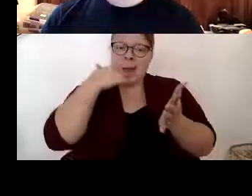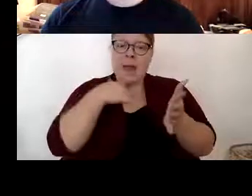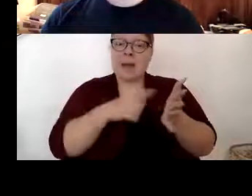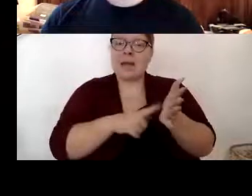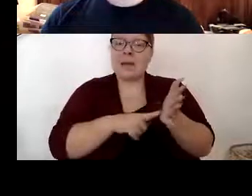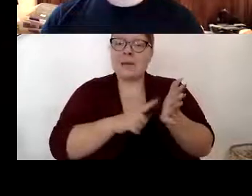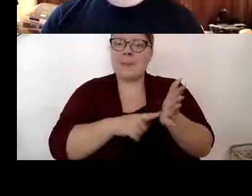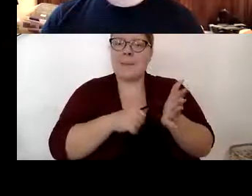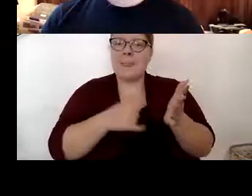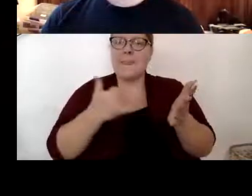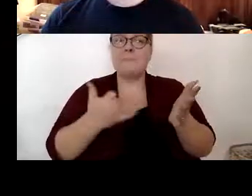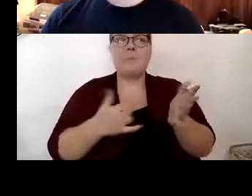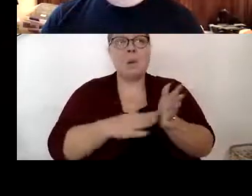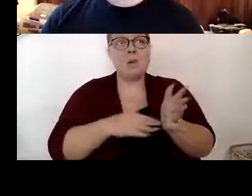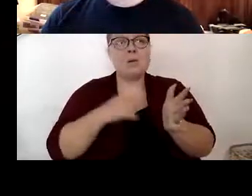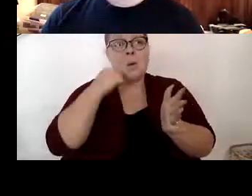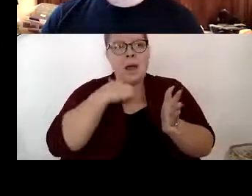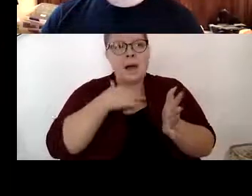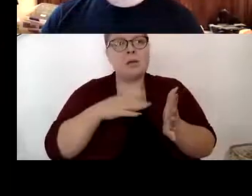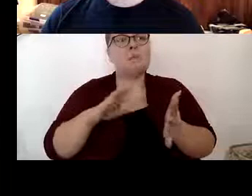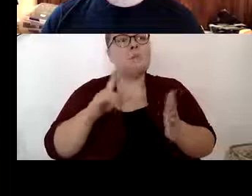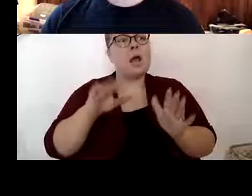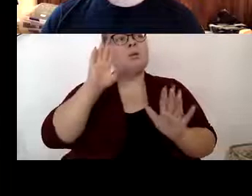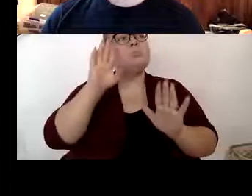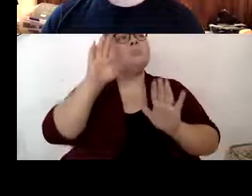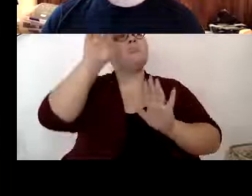it's relieving, and now it's falling away.